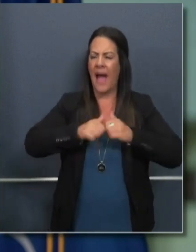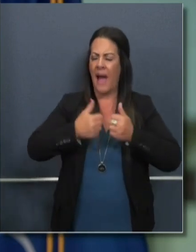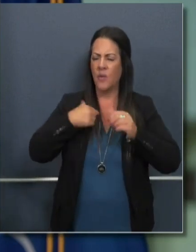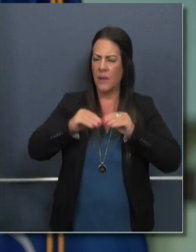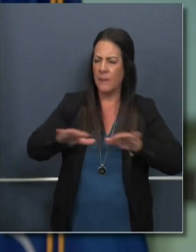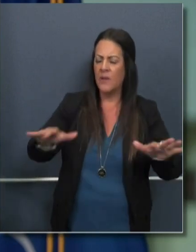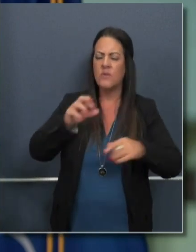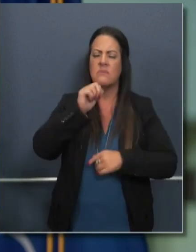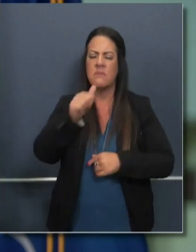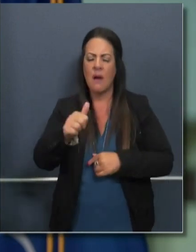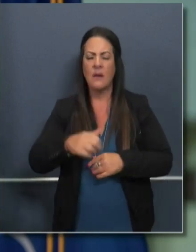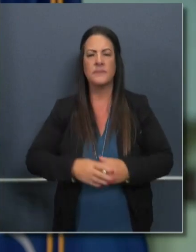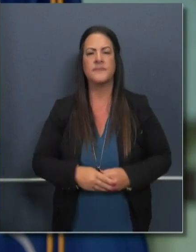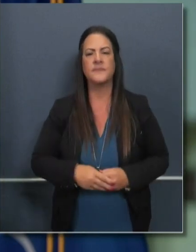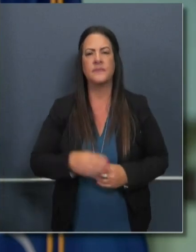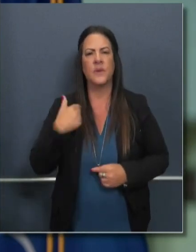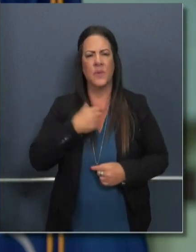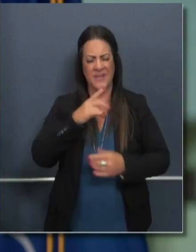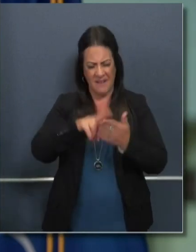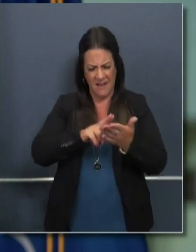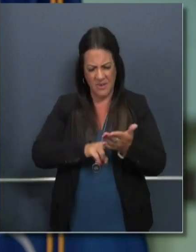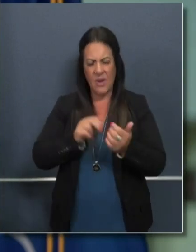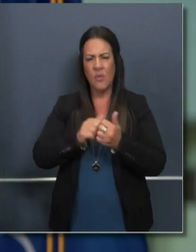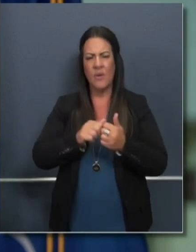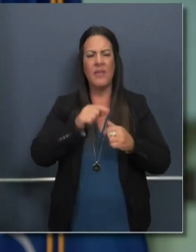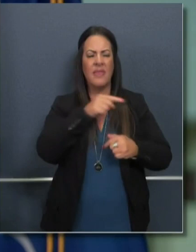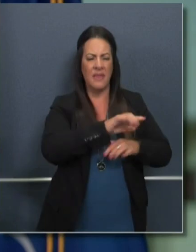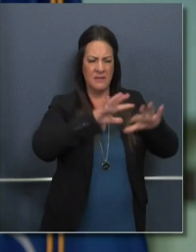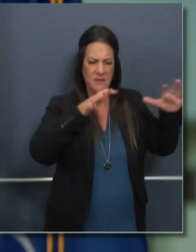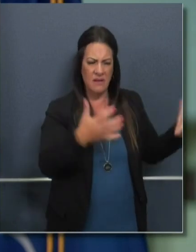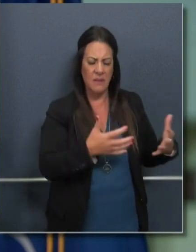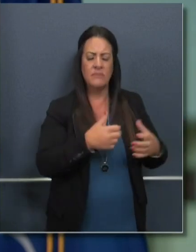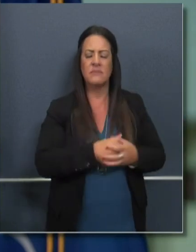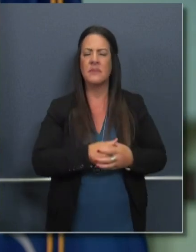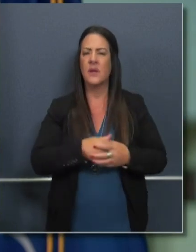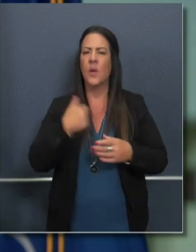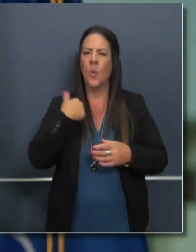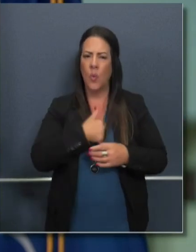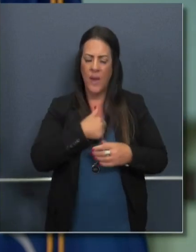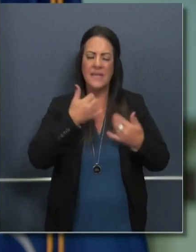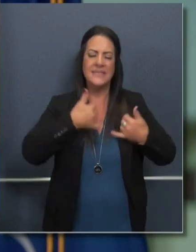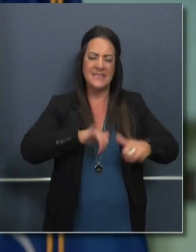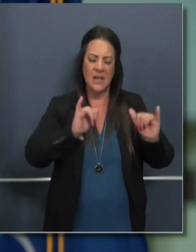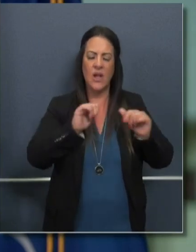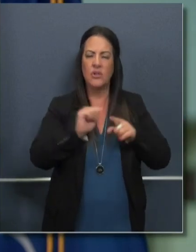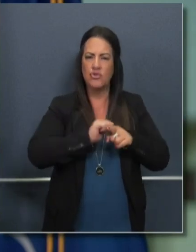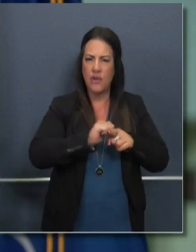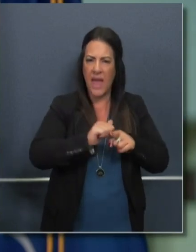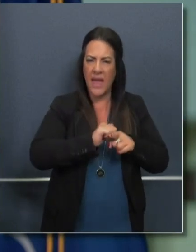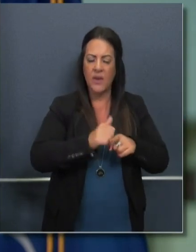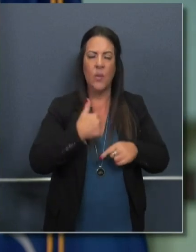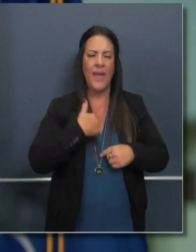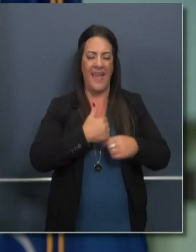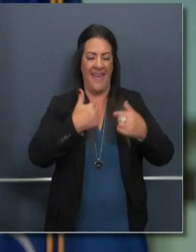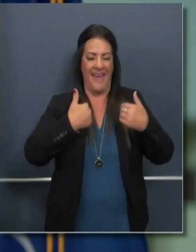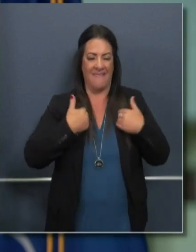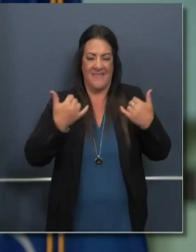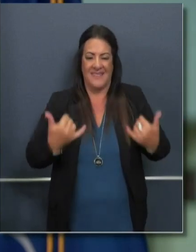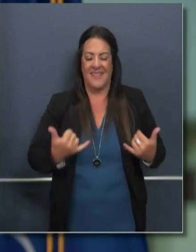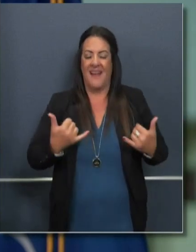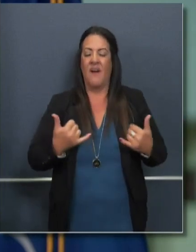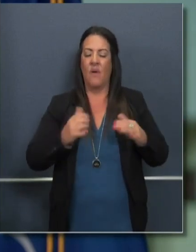Their expertise is legendary, and that tracing training continues. We have a cohort of